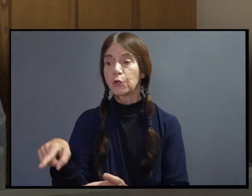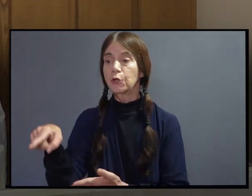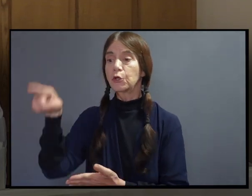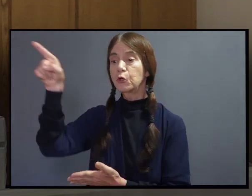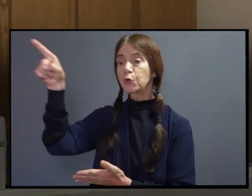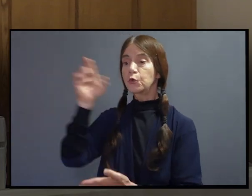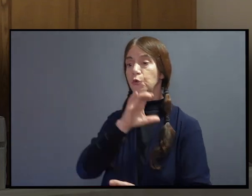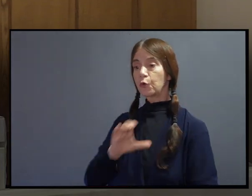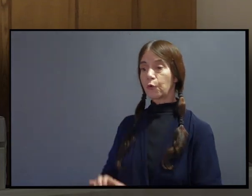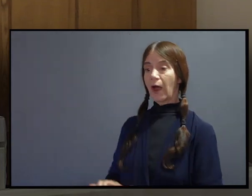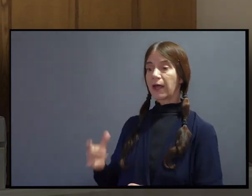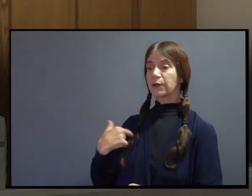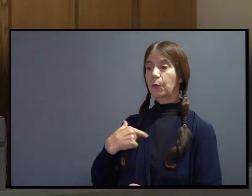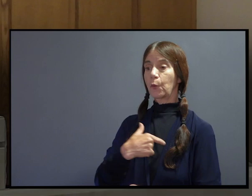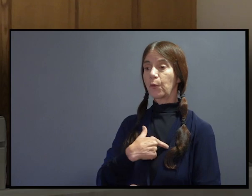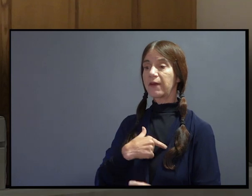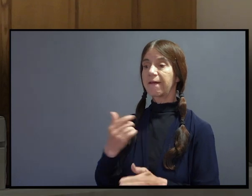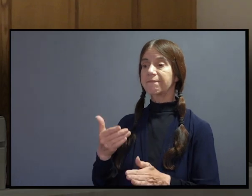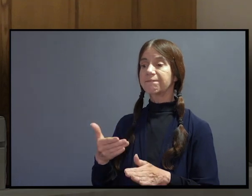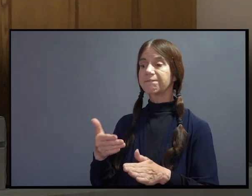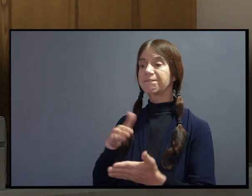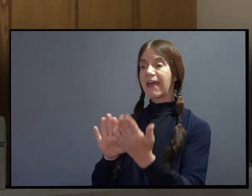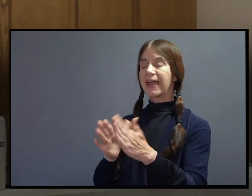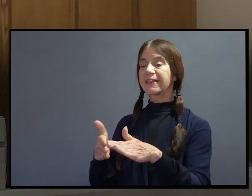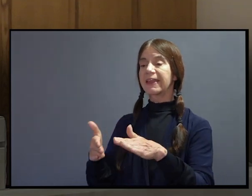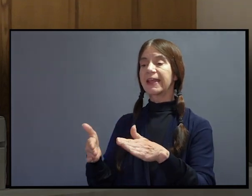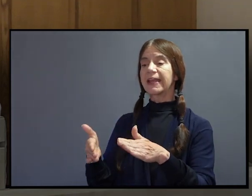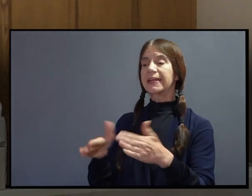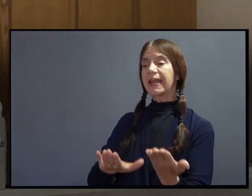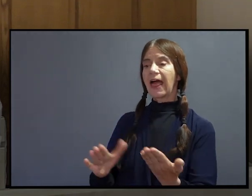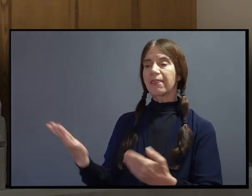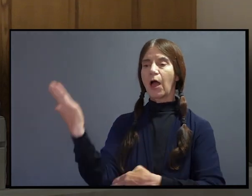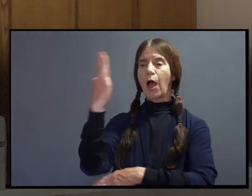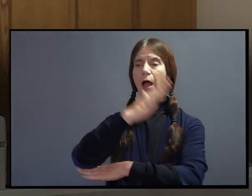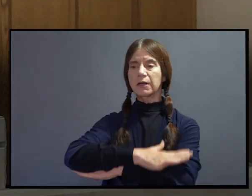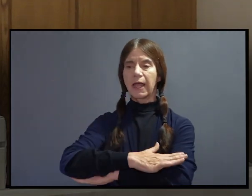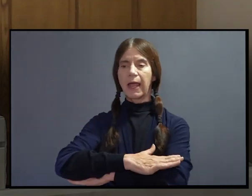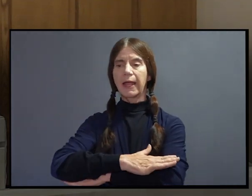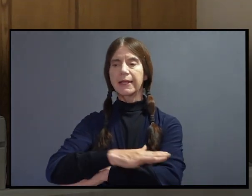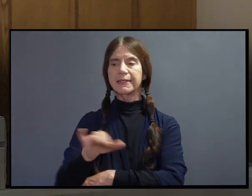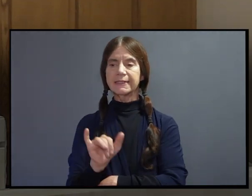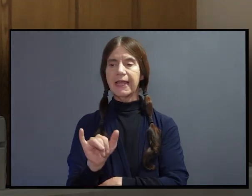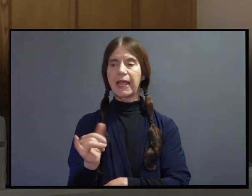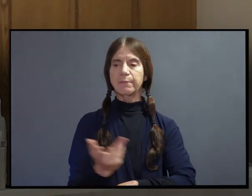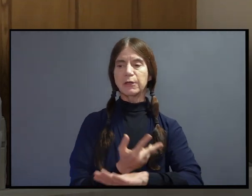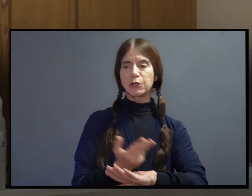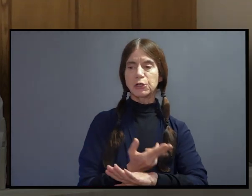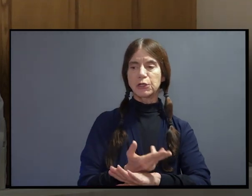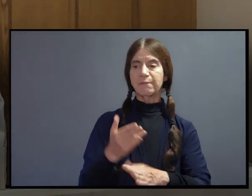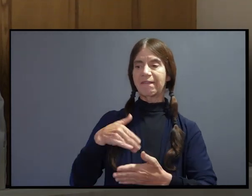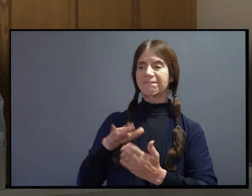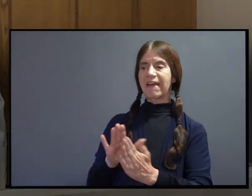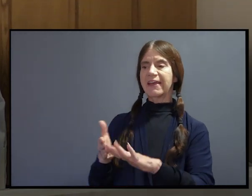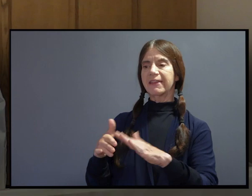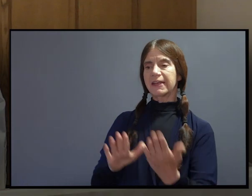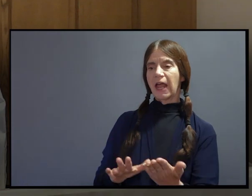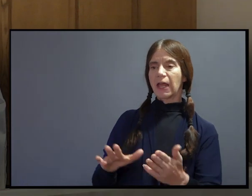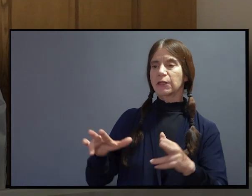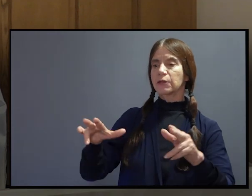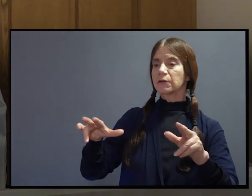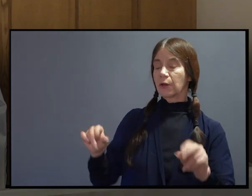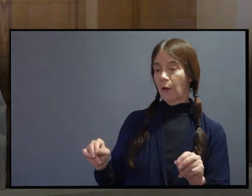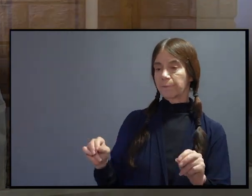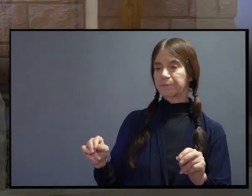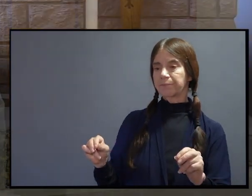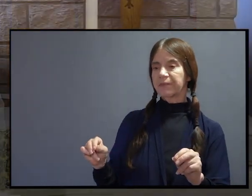As it is written, for your sake we are being killed all the day long. We are regarded as sheep to